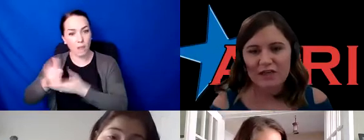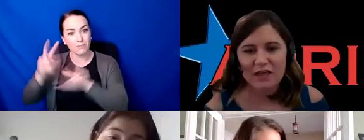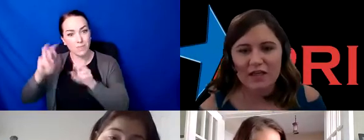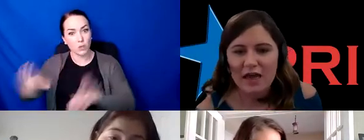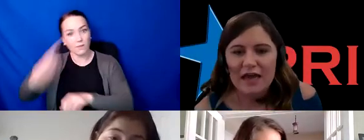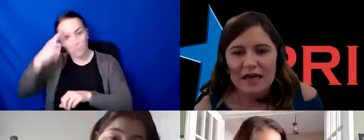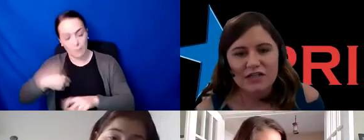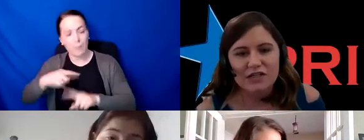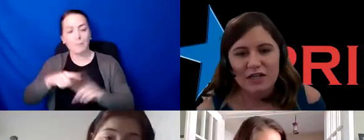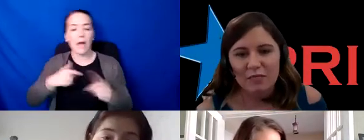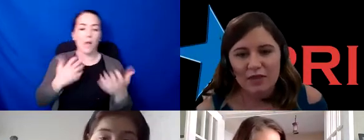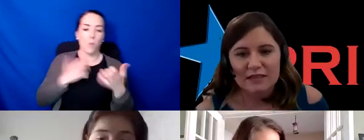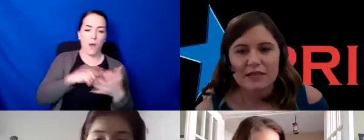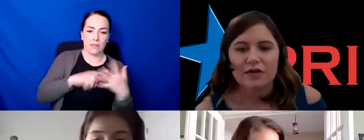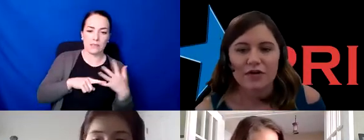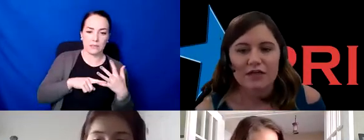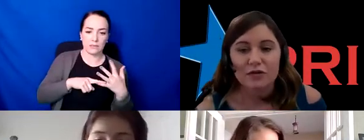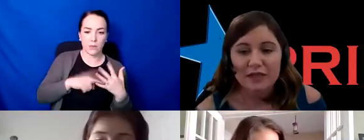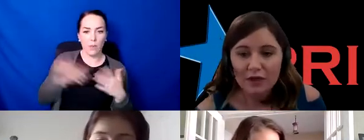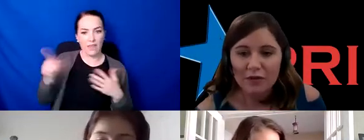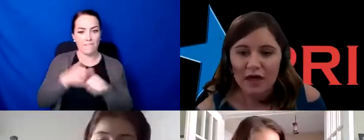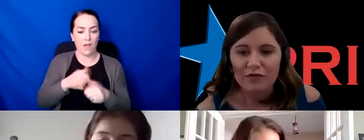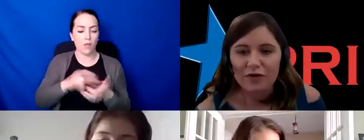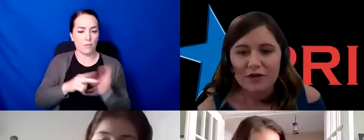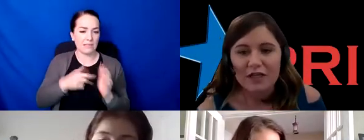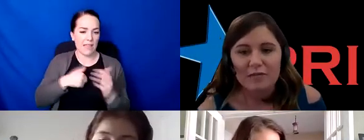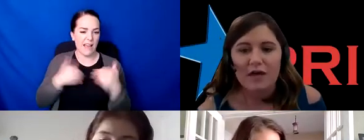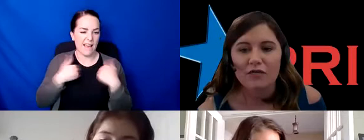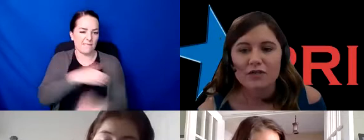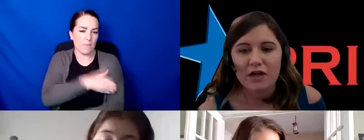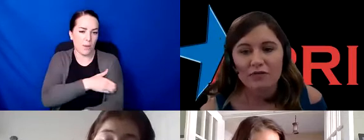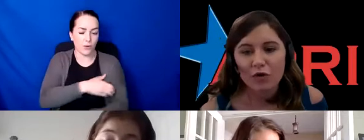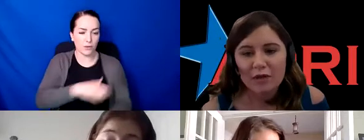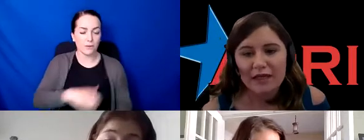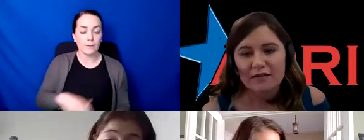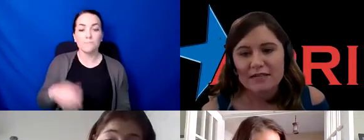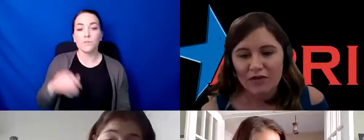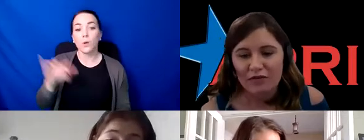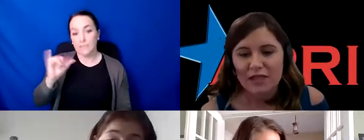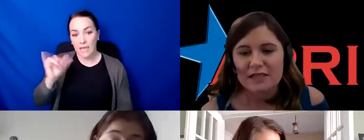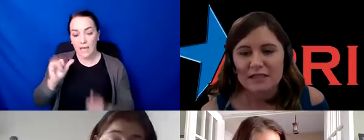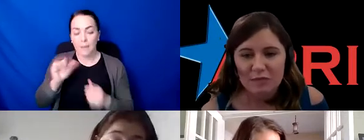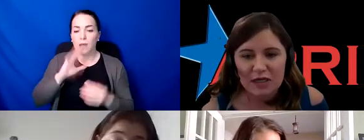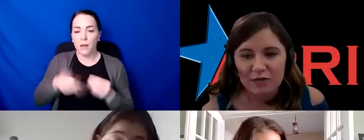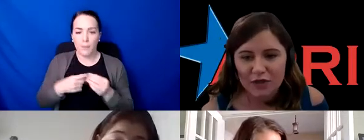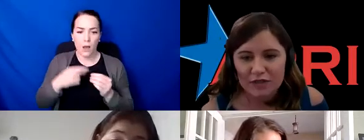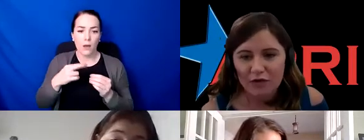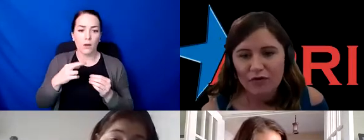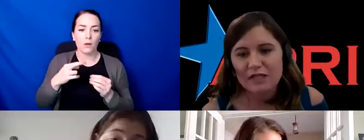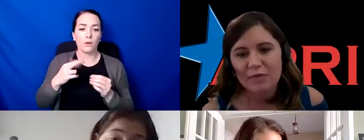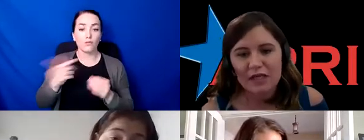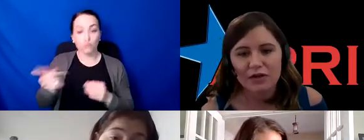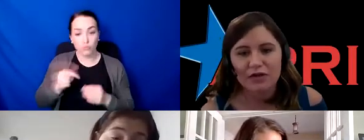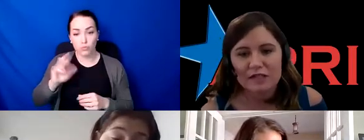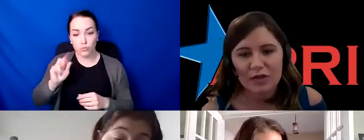explanation. And then Angie at the Ability Center of Greater Toledo, we offer a curriculum that offers a lot of role playing on self-advocacy and speaking up for